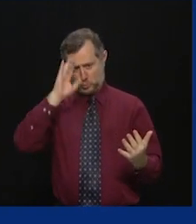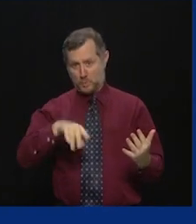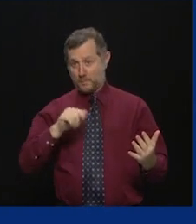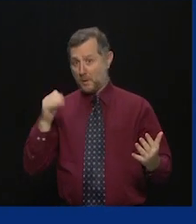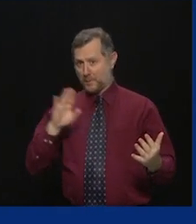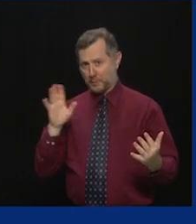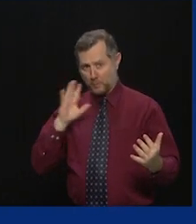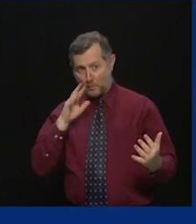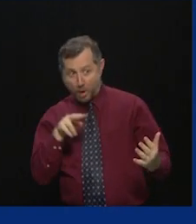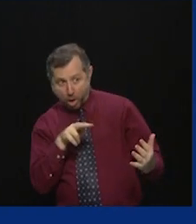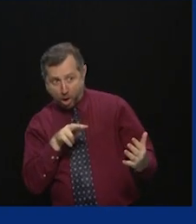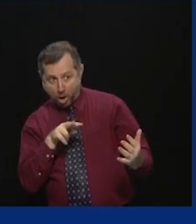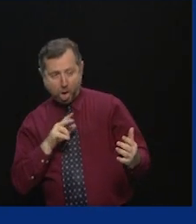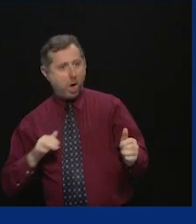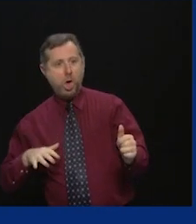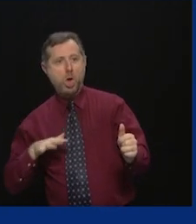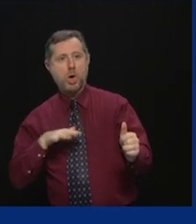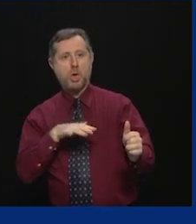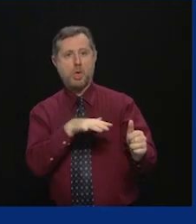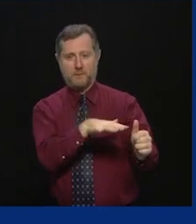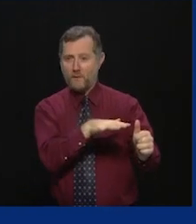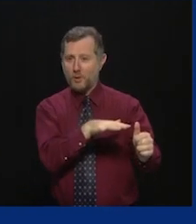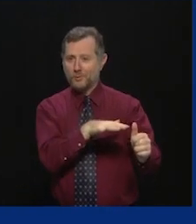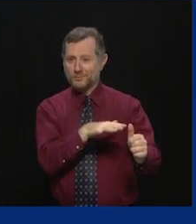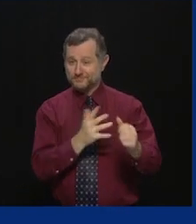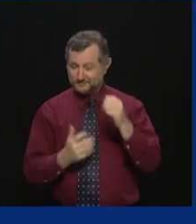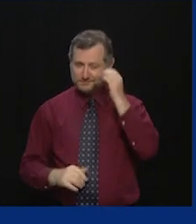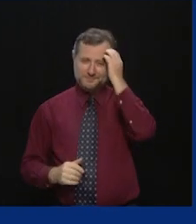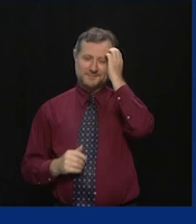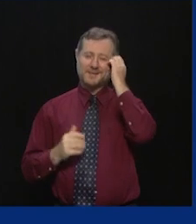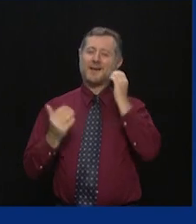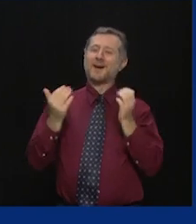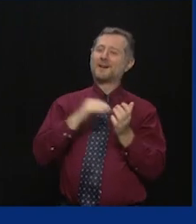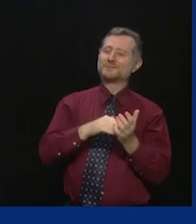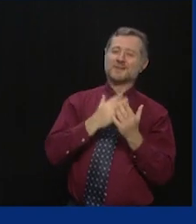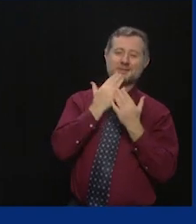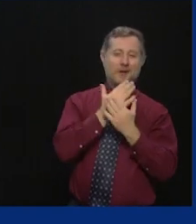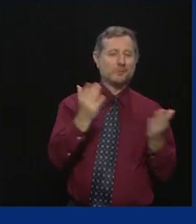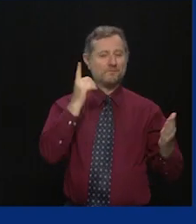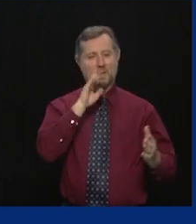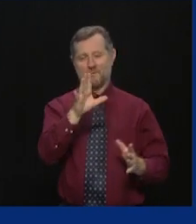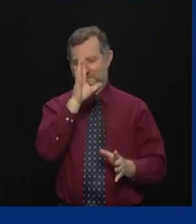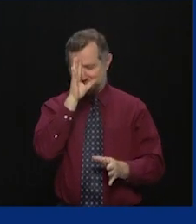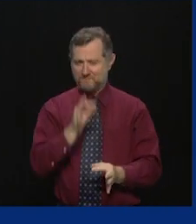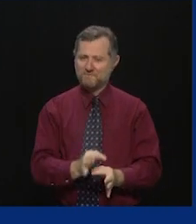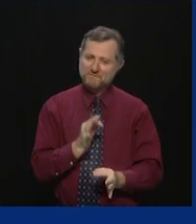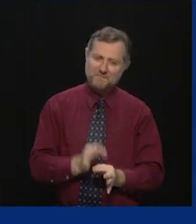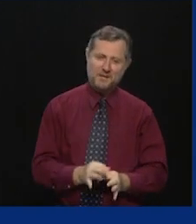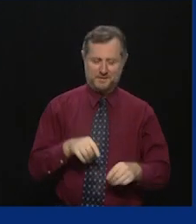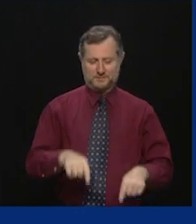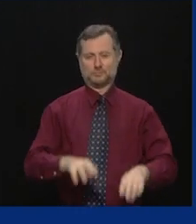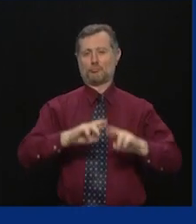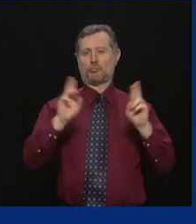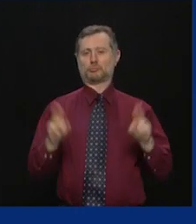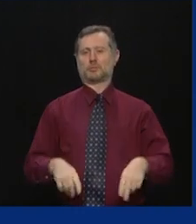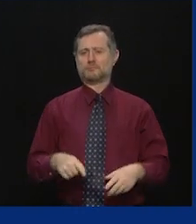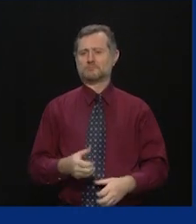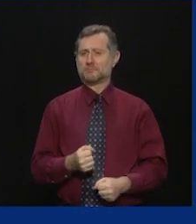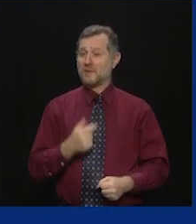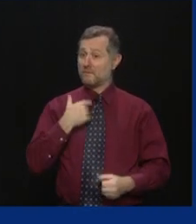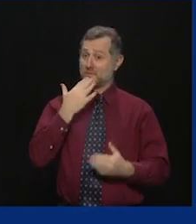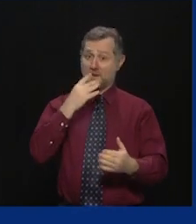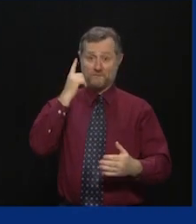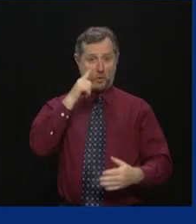you are. So again, I say thank you for your faith in Rochester, and thank you for the historic change that you're bringing to our